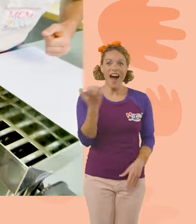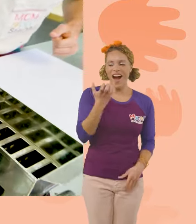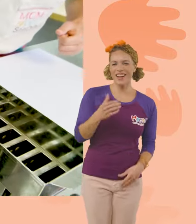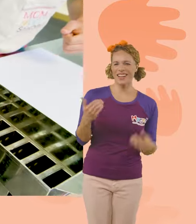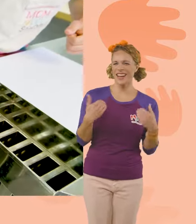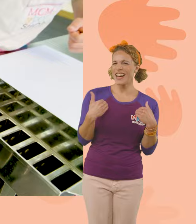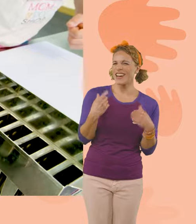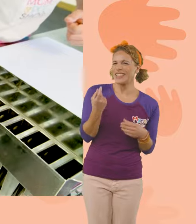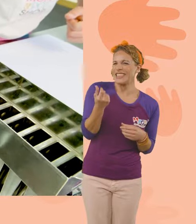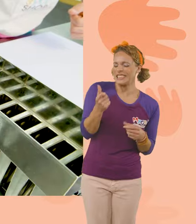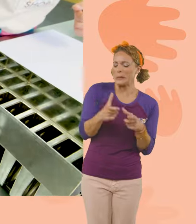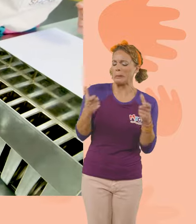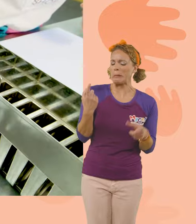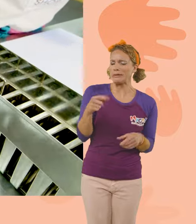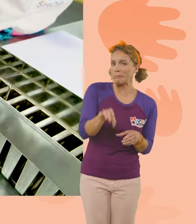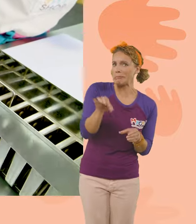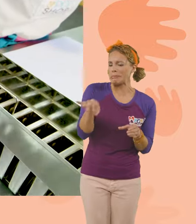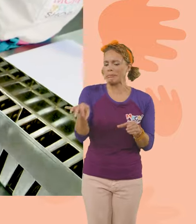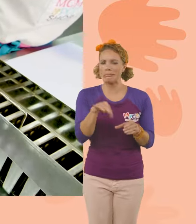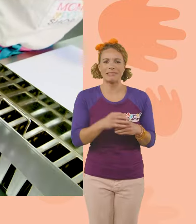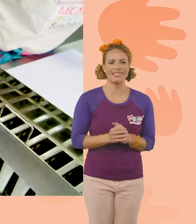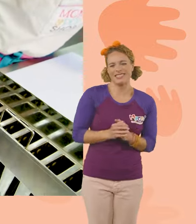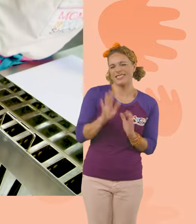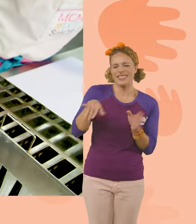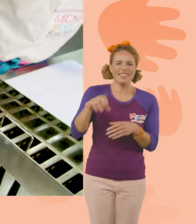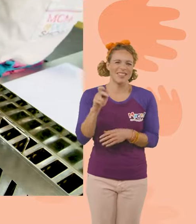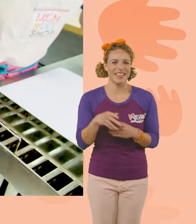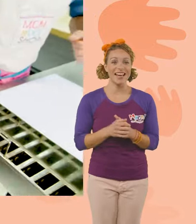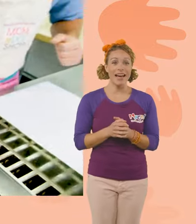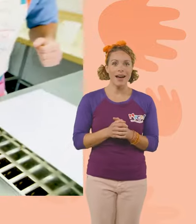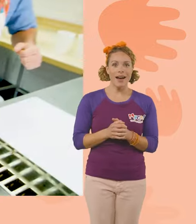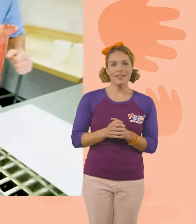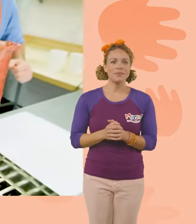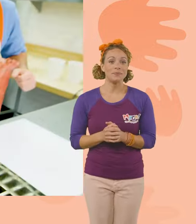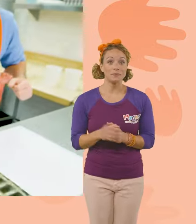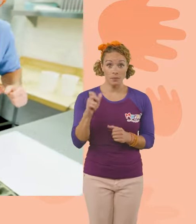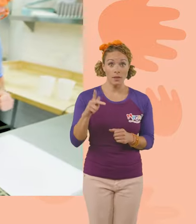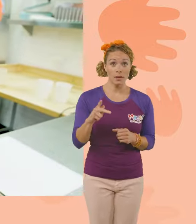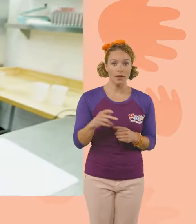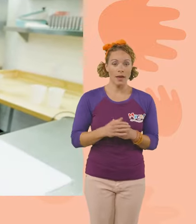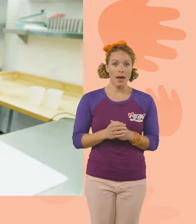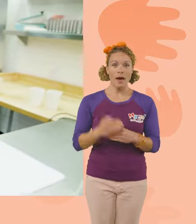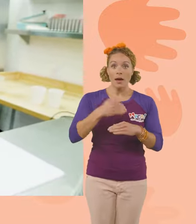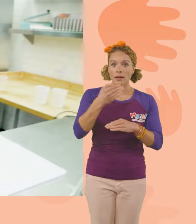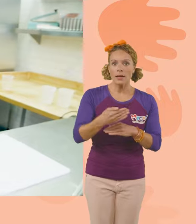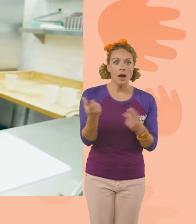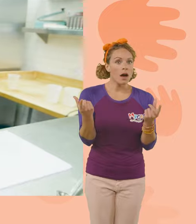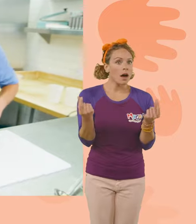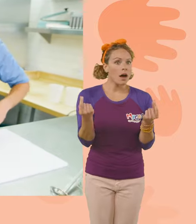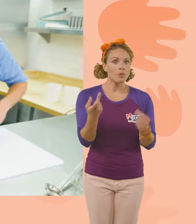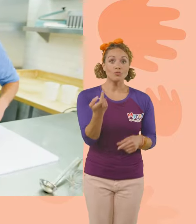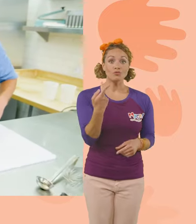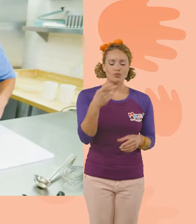Whoa! We got some chunky ones in there. Yeah, that's okay. There's some more. Okay. And then next, what we need to